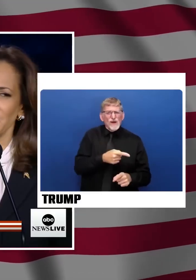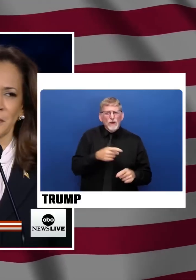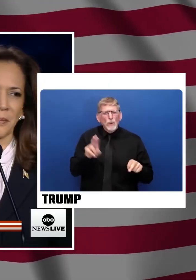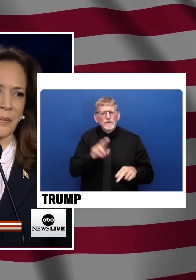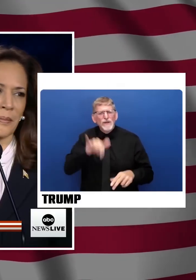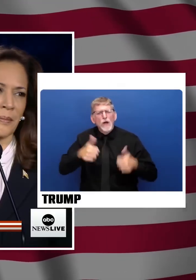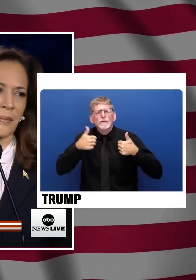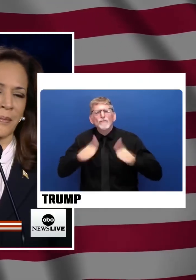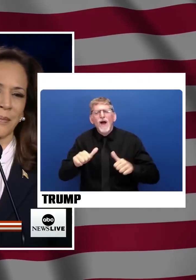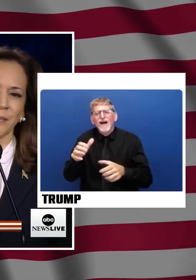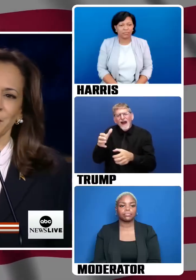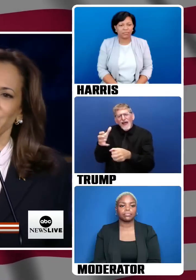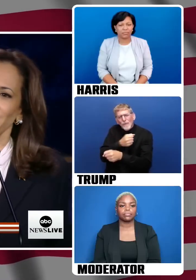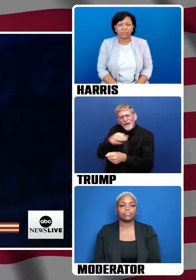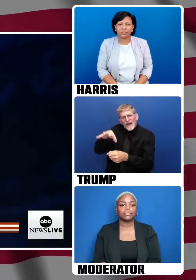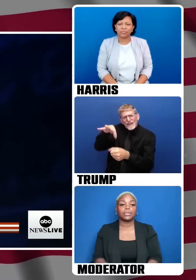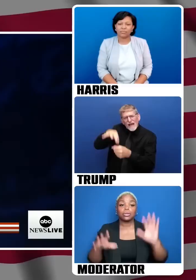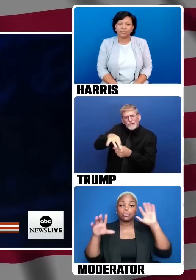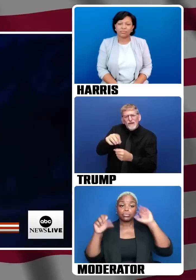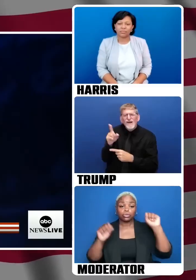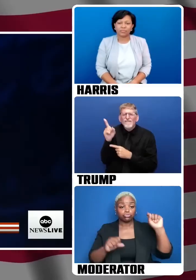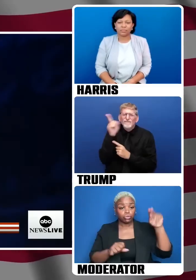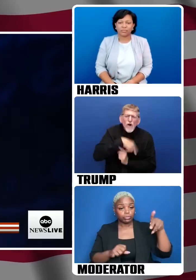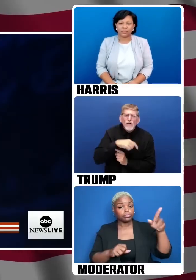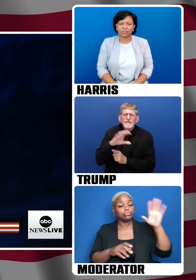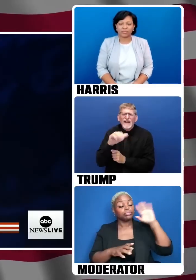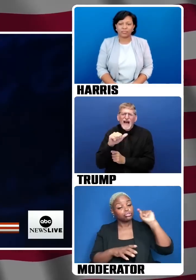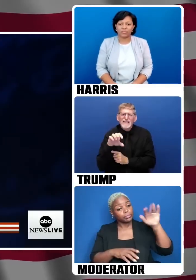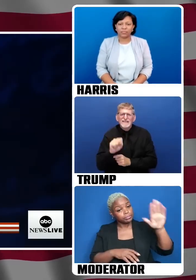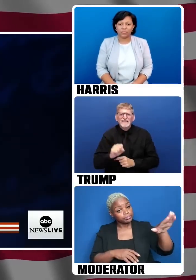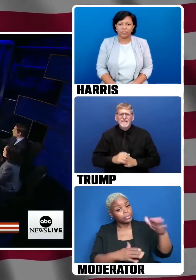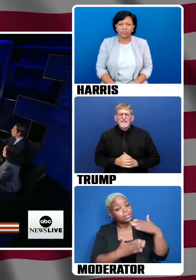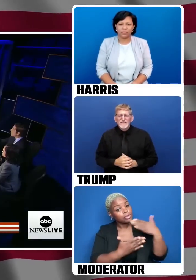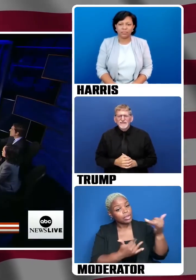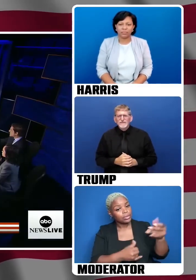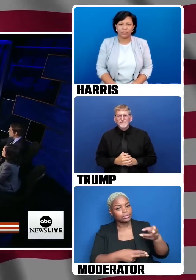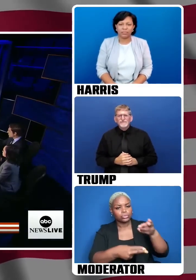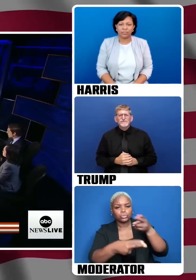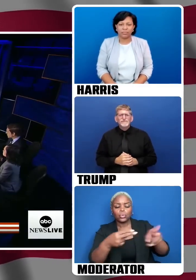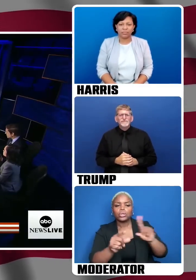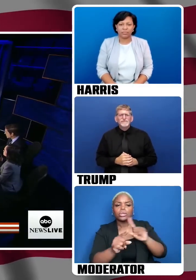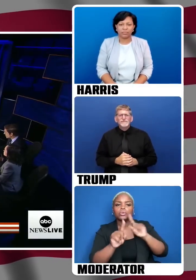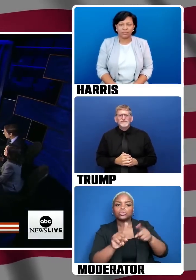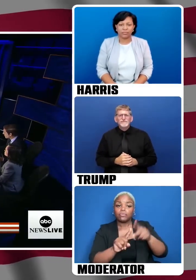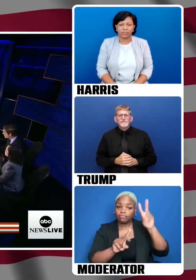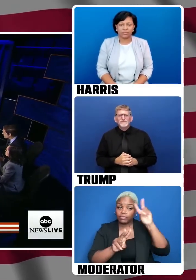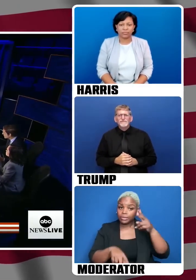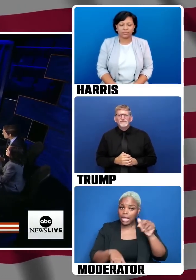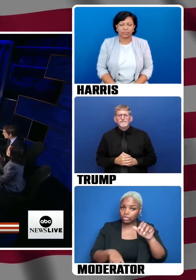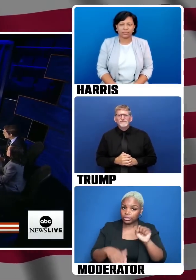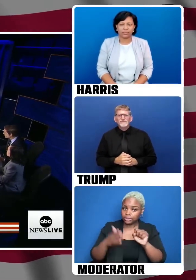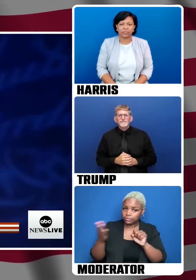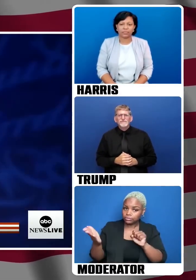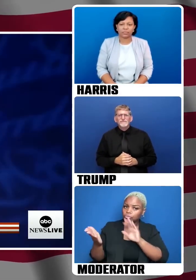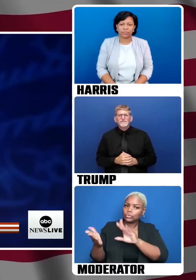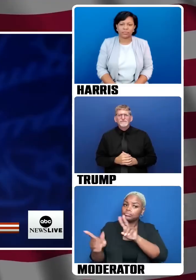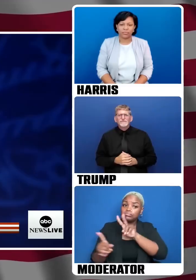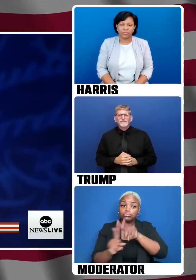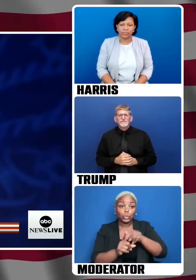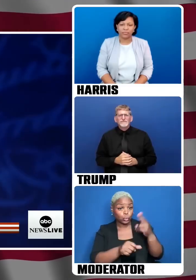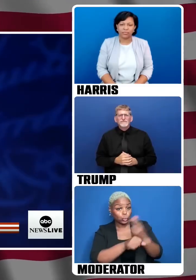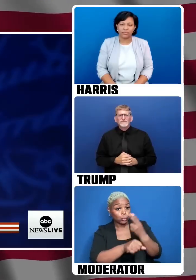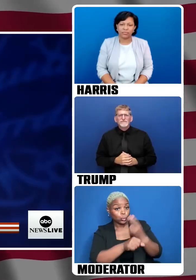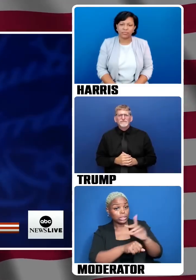They're fake cases. President Trump, thank you. A really quick response here, Vice President Harris, on this notion of weaponization of the Justice Department. Well, let's talk